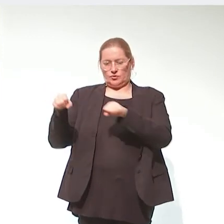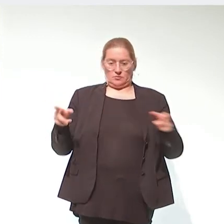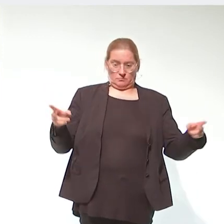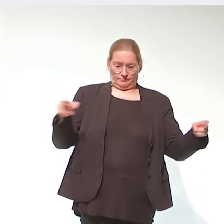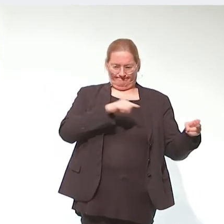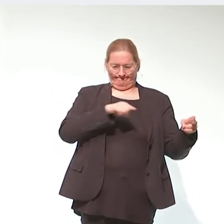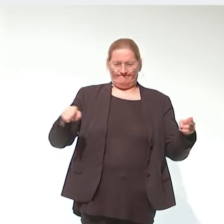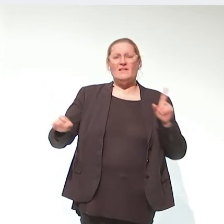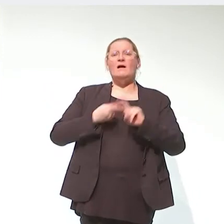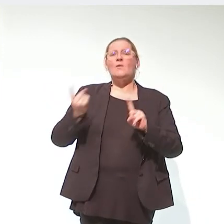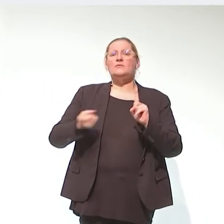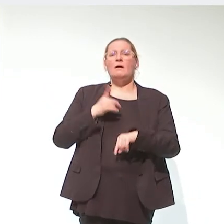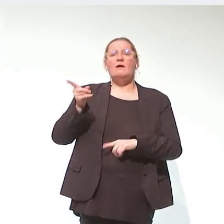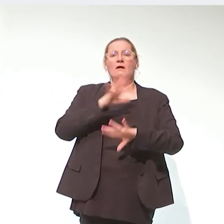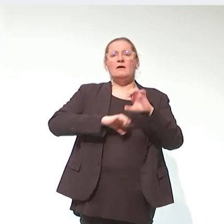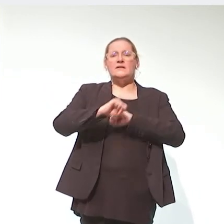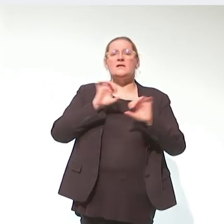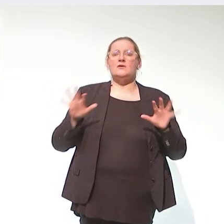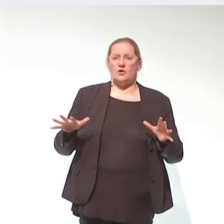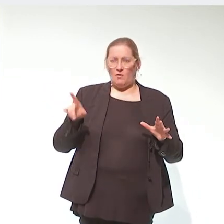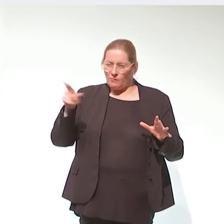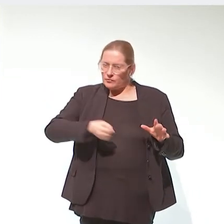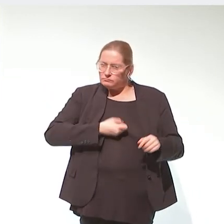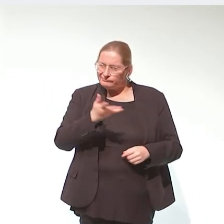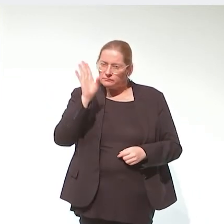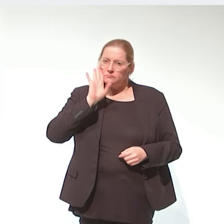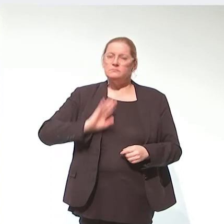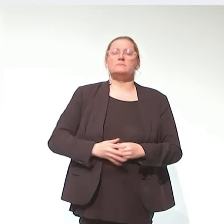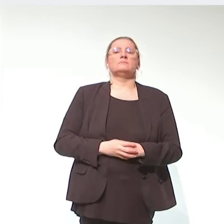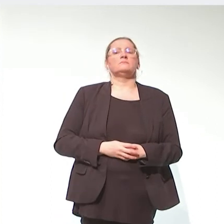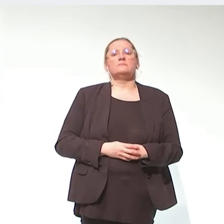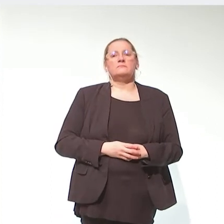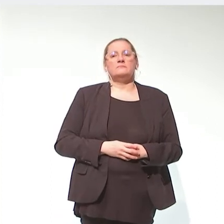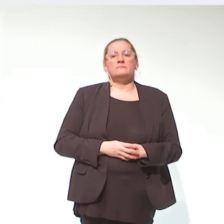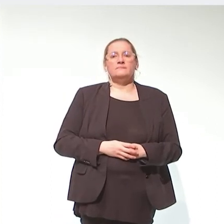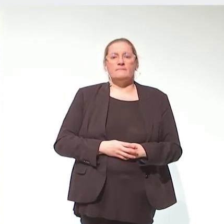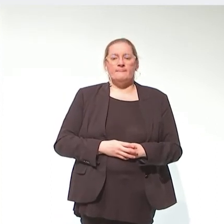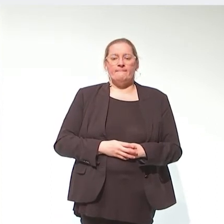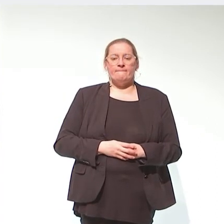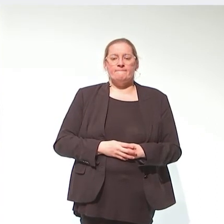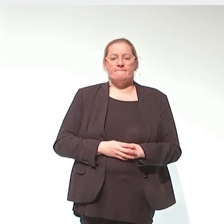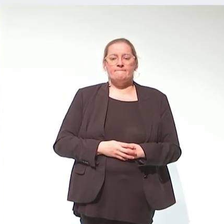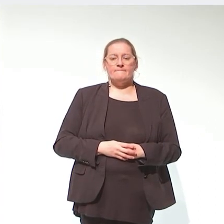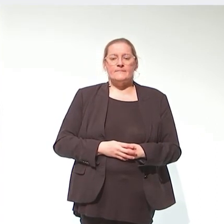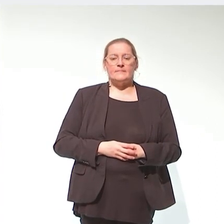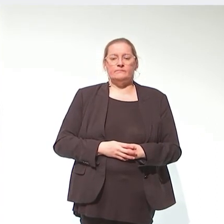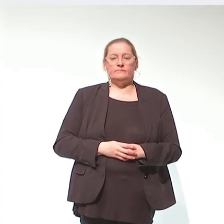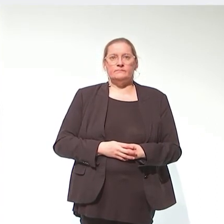labour market, a moment which is key for people with disabilities. No doubt you have something specific to say on that particular point.